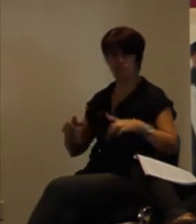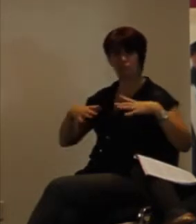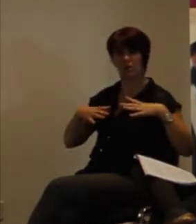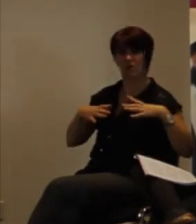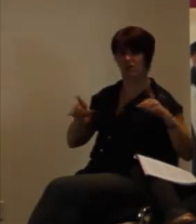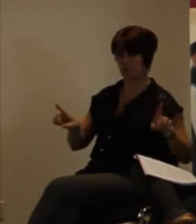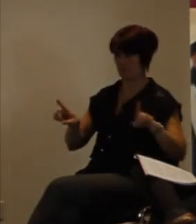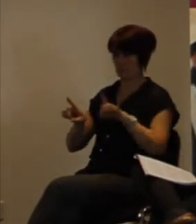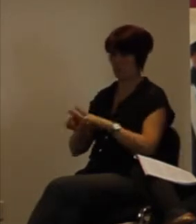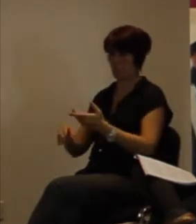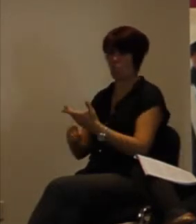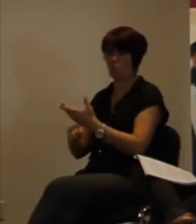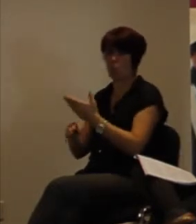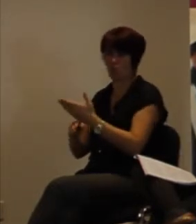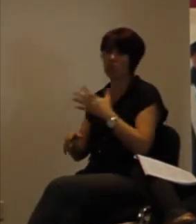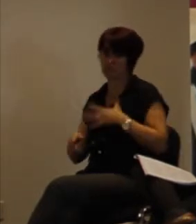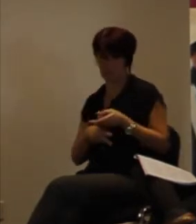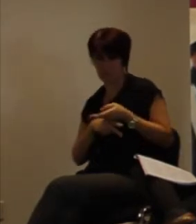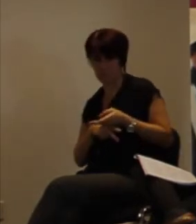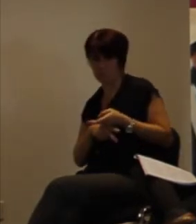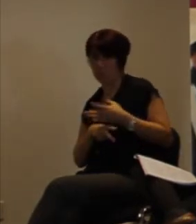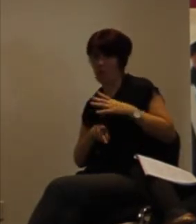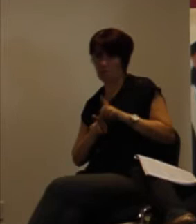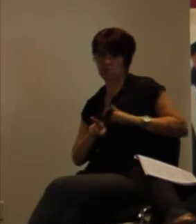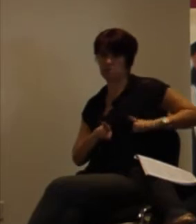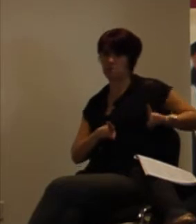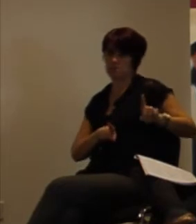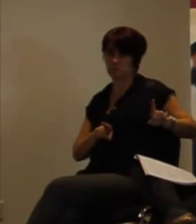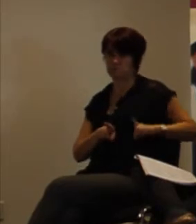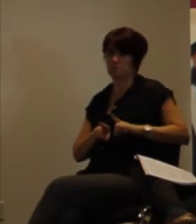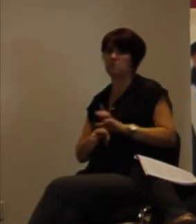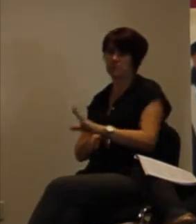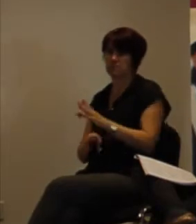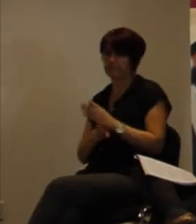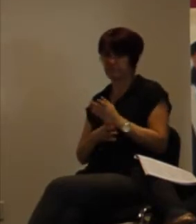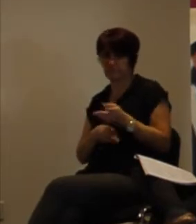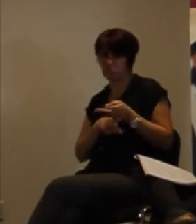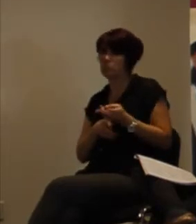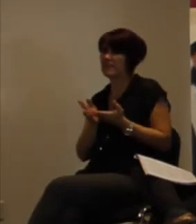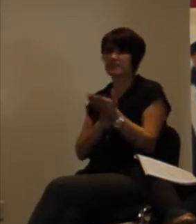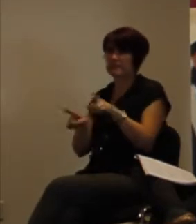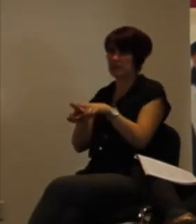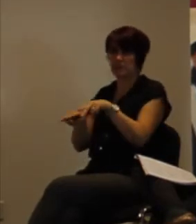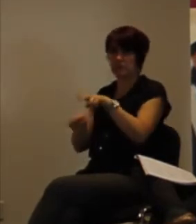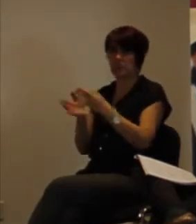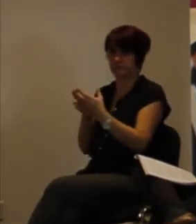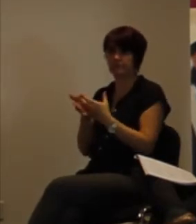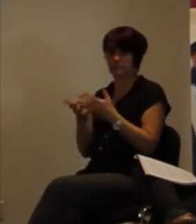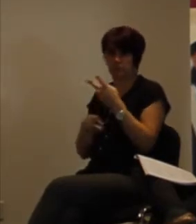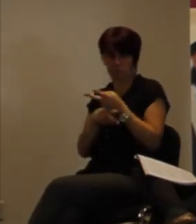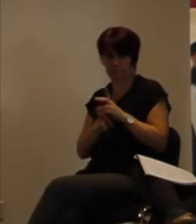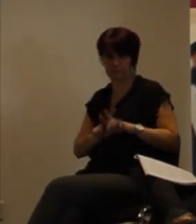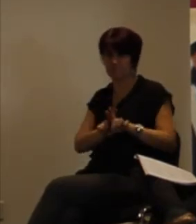within a situation of assessment conditions, and they must be supervised as much as is